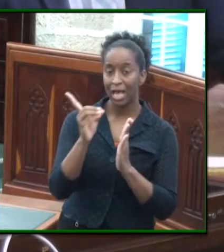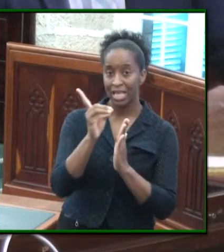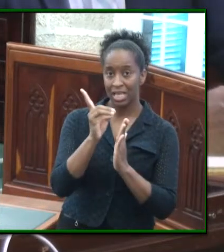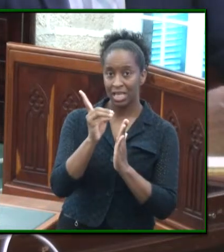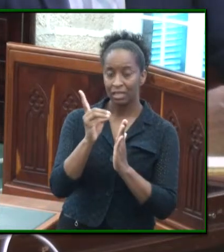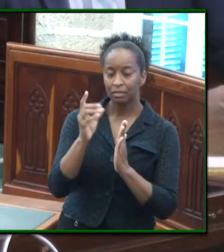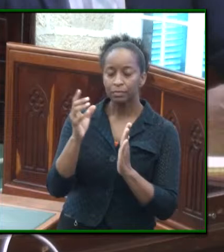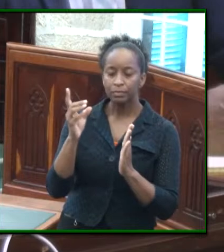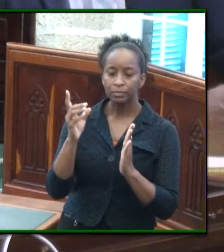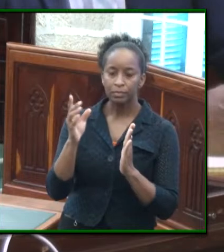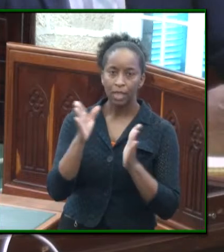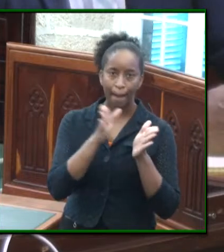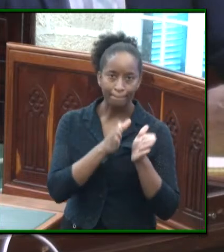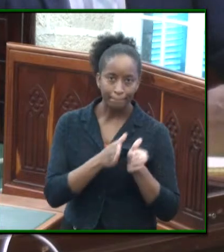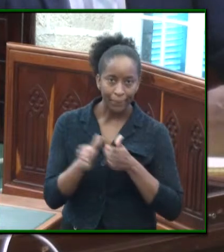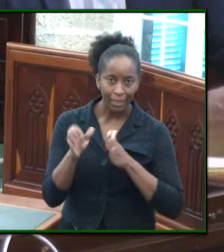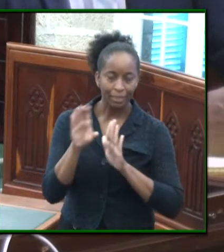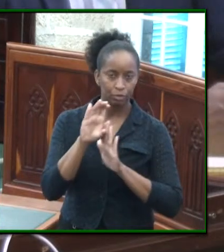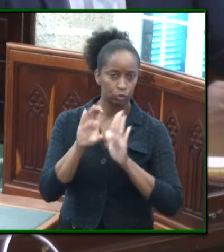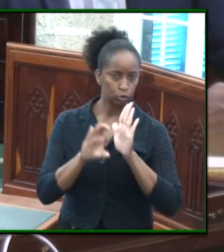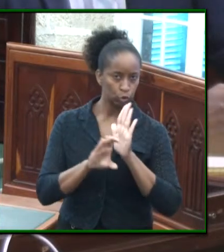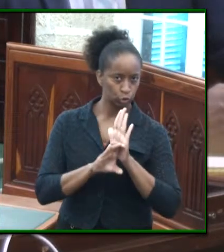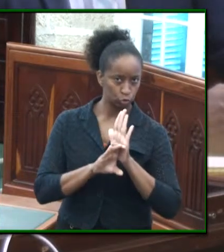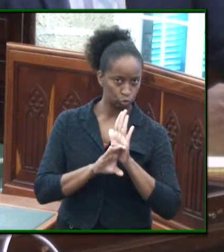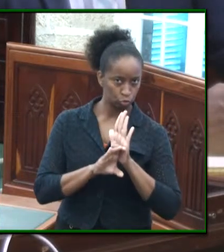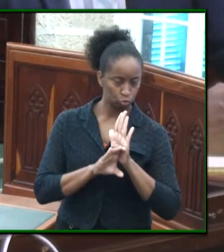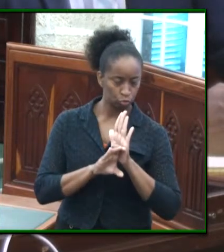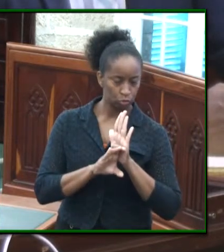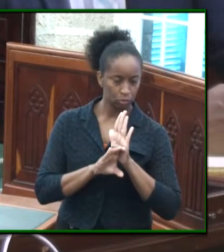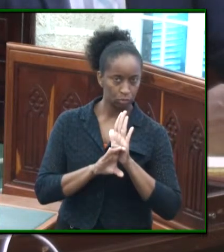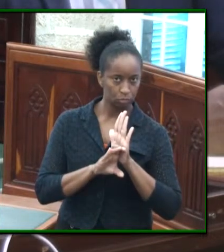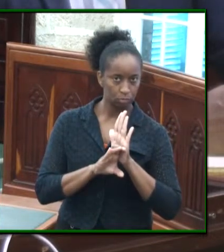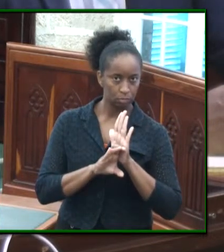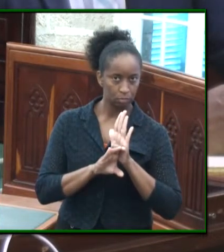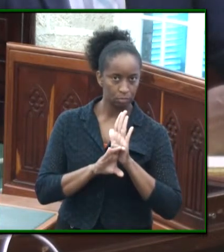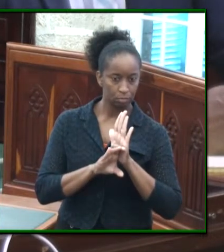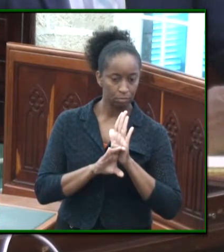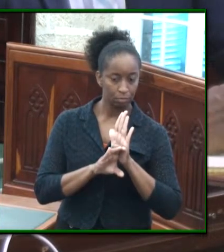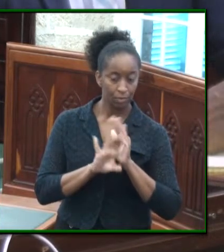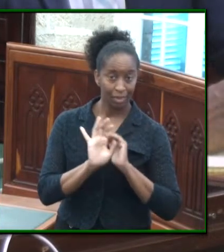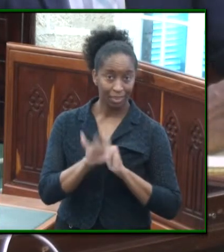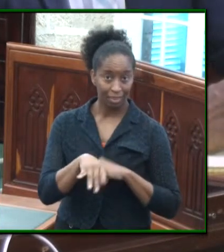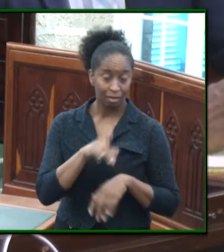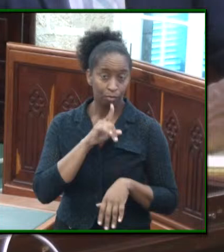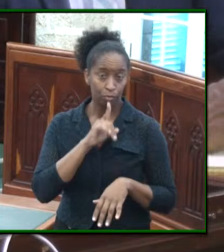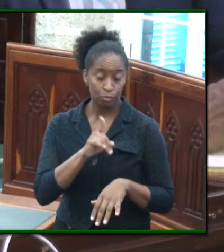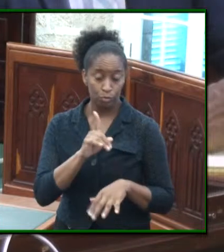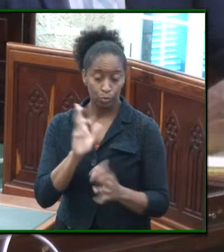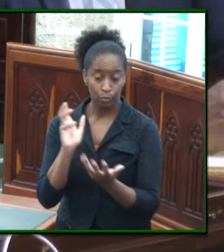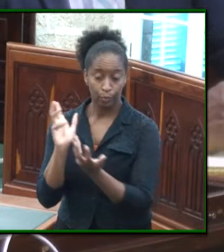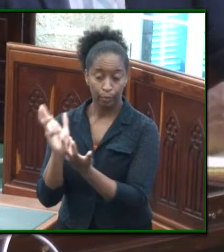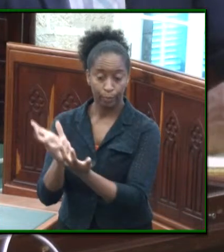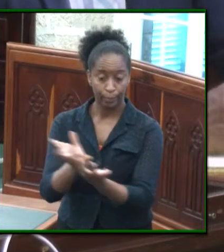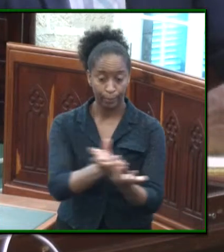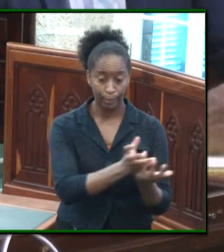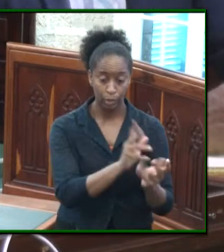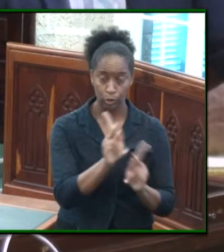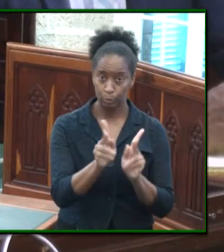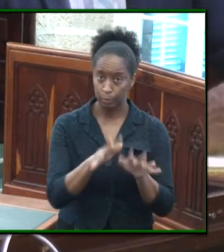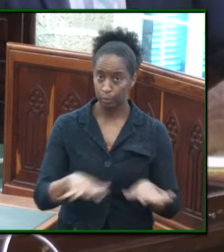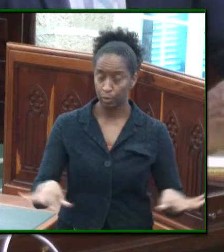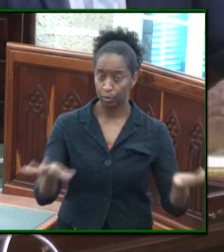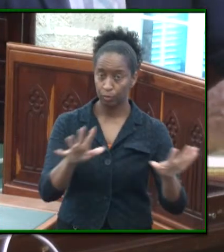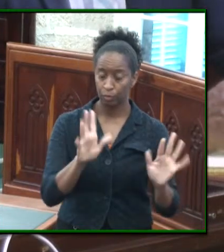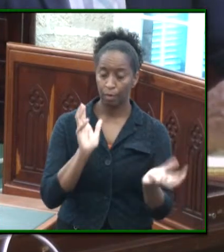I cannot tell the honourable member when that will happen, because the honourable member should recognize that there is